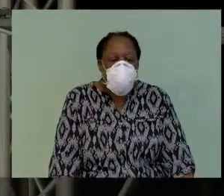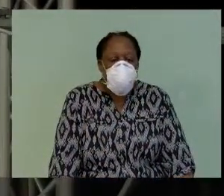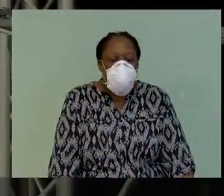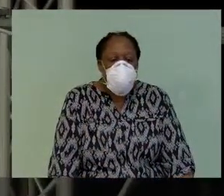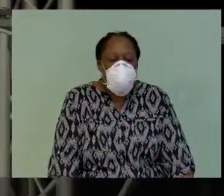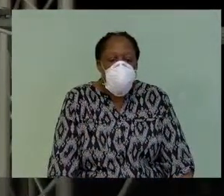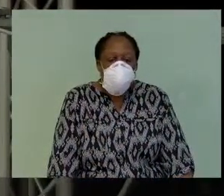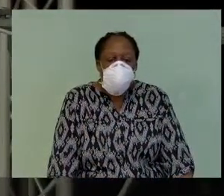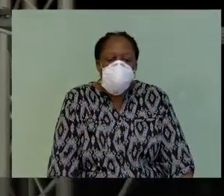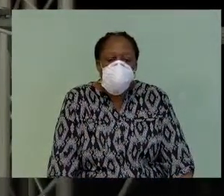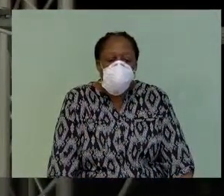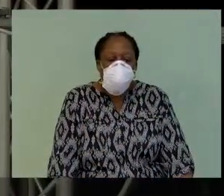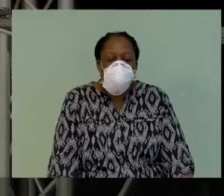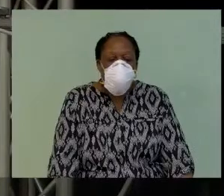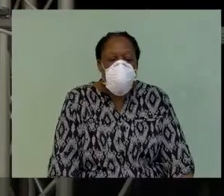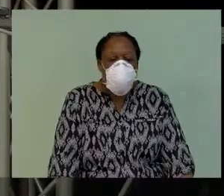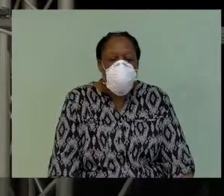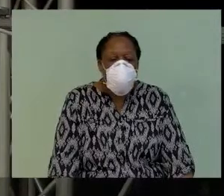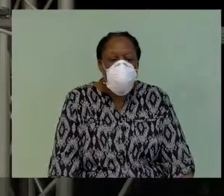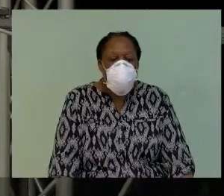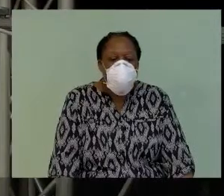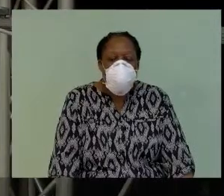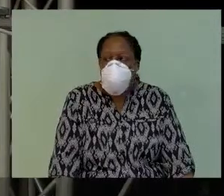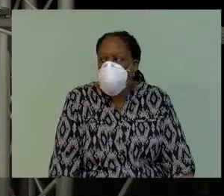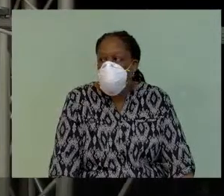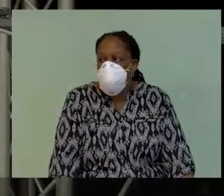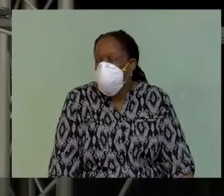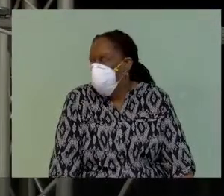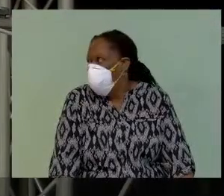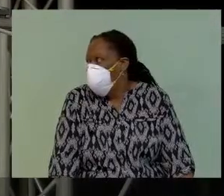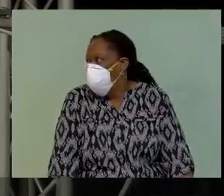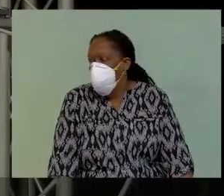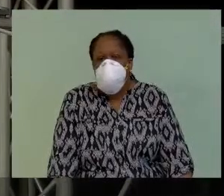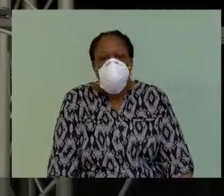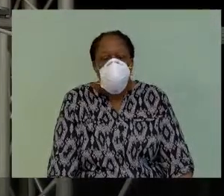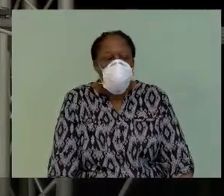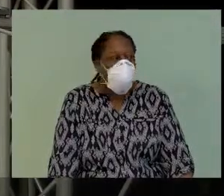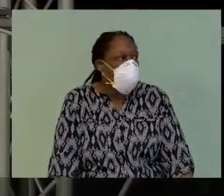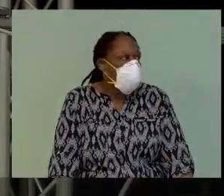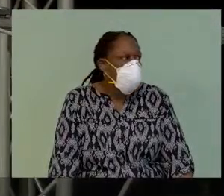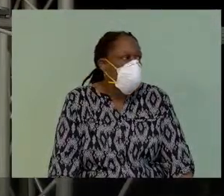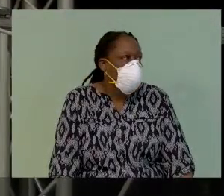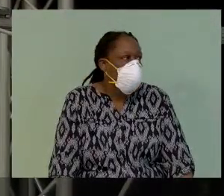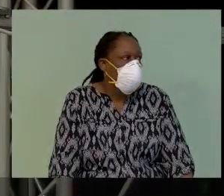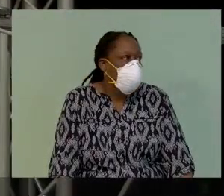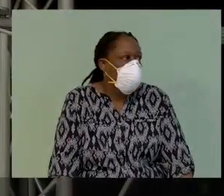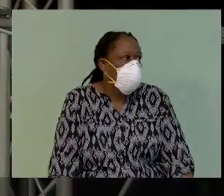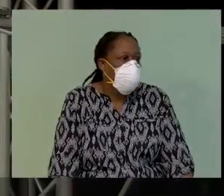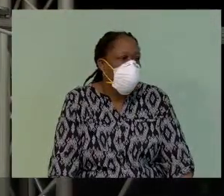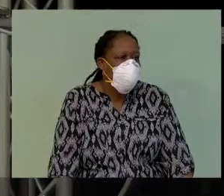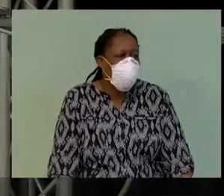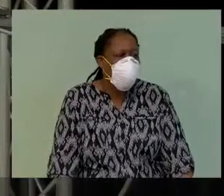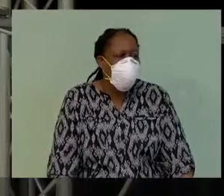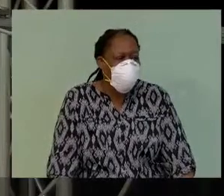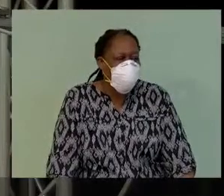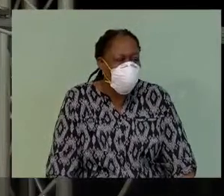you, Superintendent Cromwell Henry, and for clearing up that the mask should not be worn over the